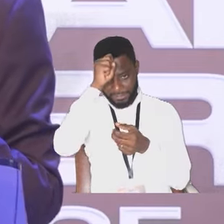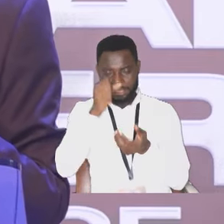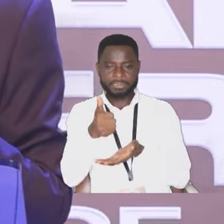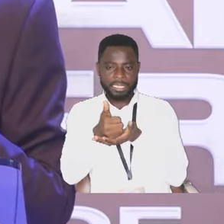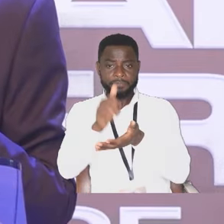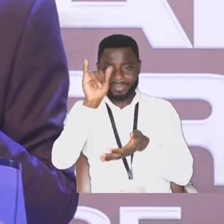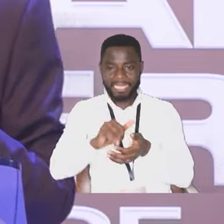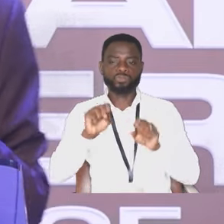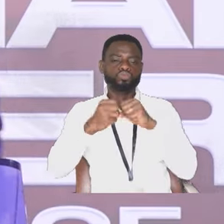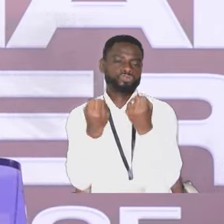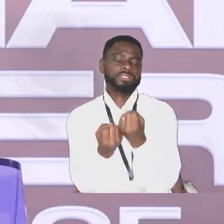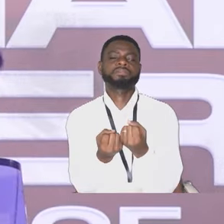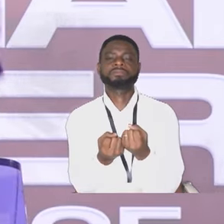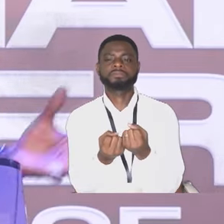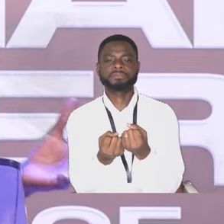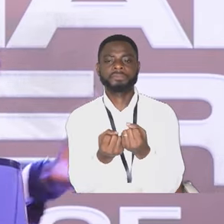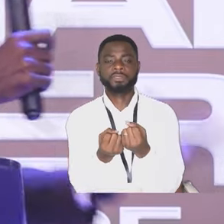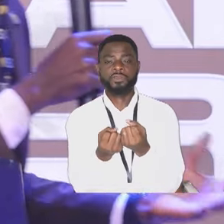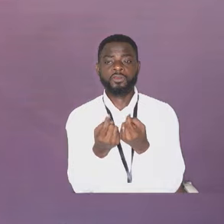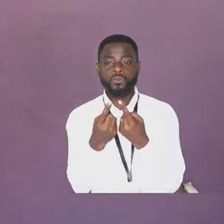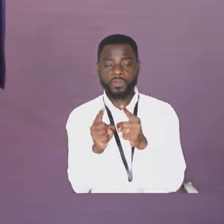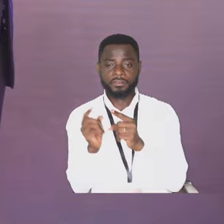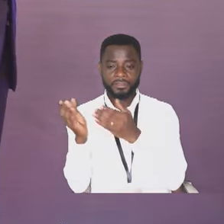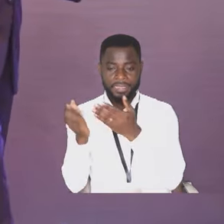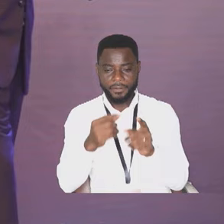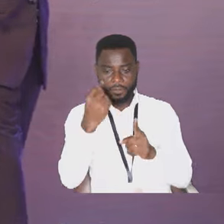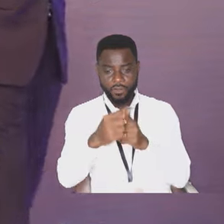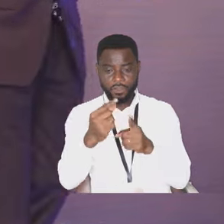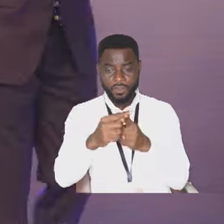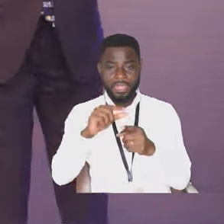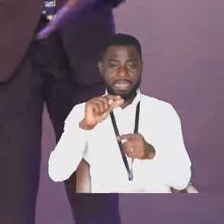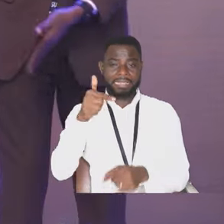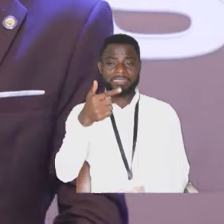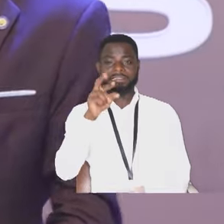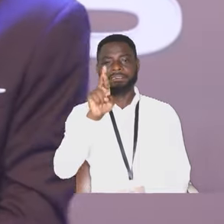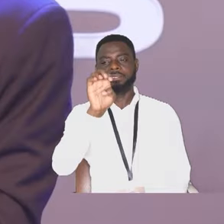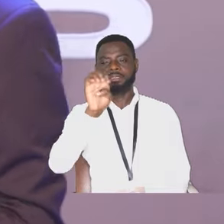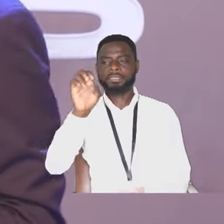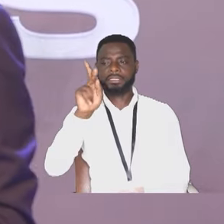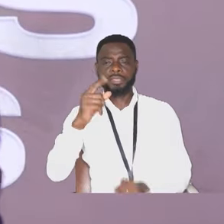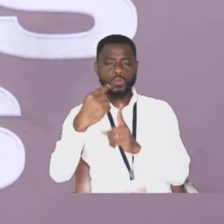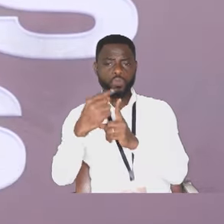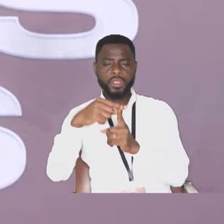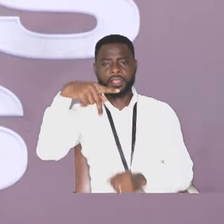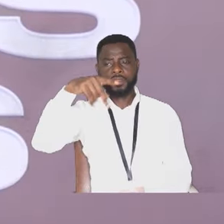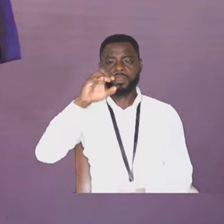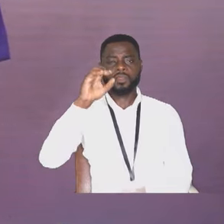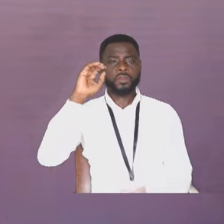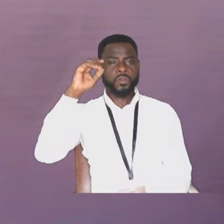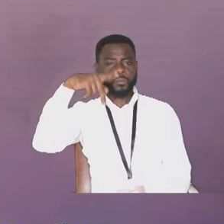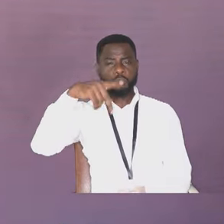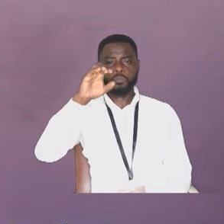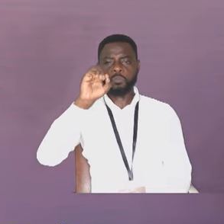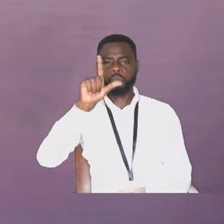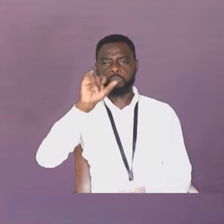is all about. In fact, when you come to the Greek word politics, just last week, this Sunday, I was having a session with